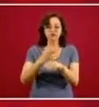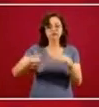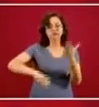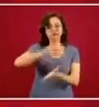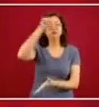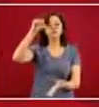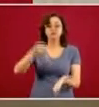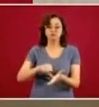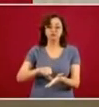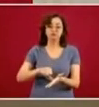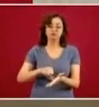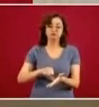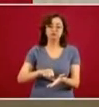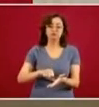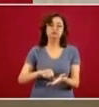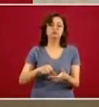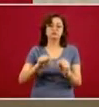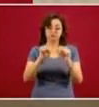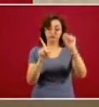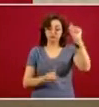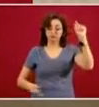In the Mexico City area,